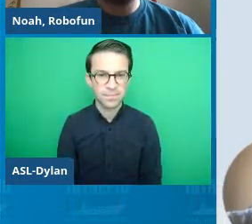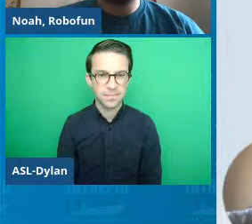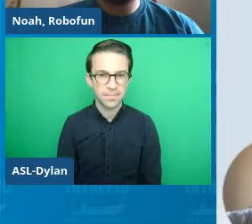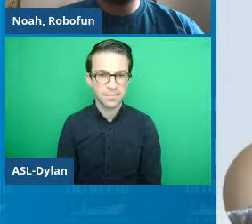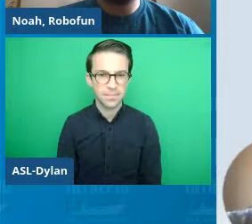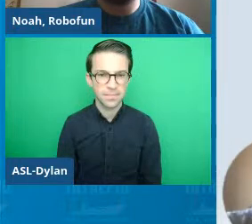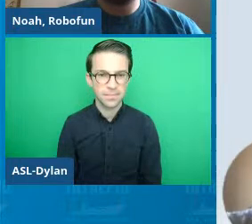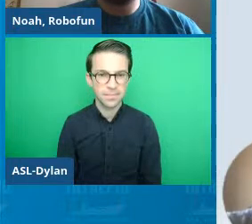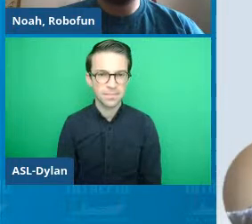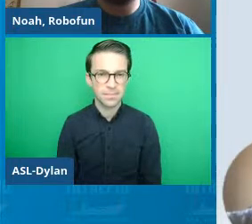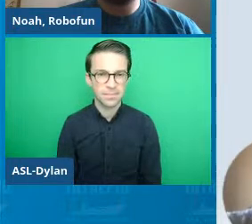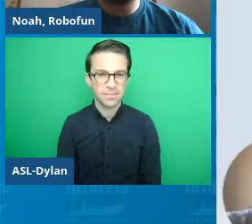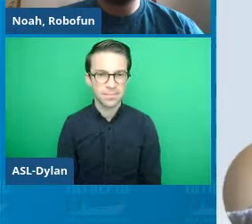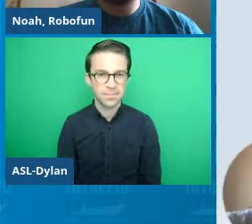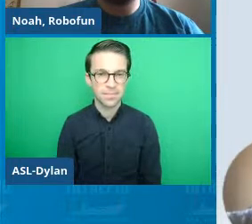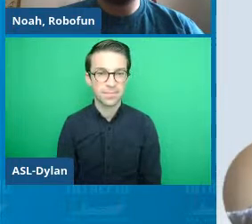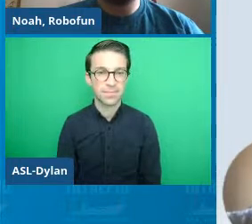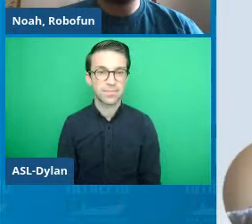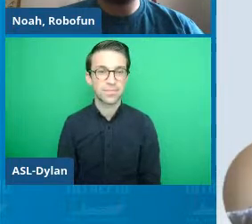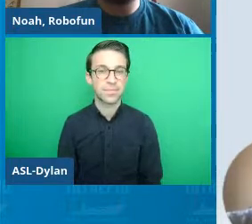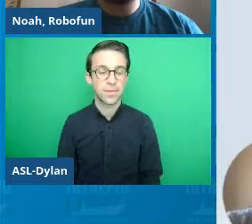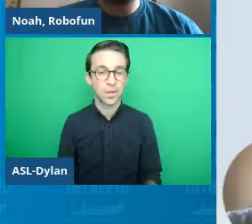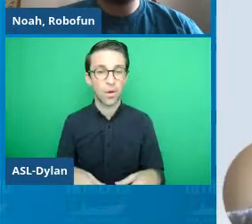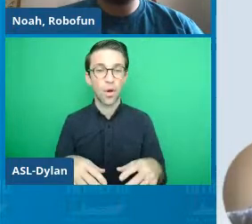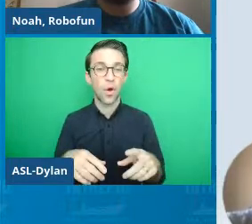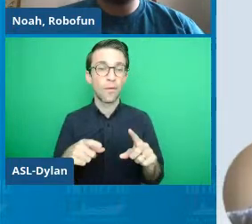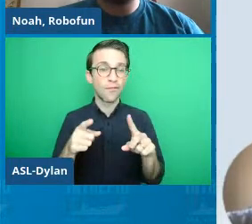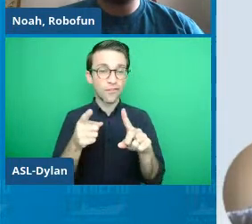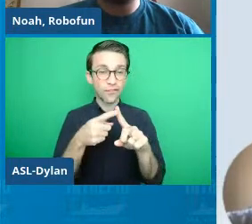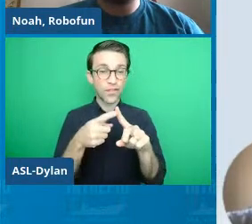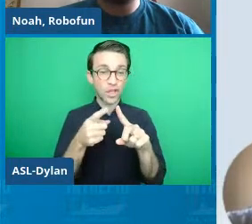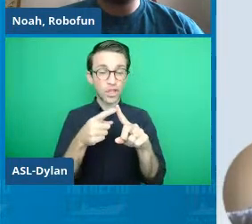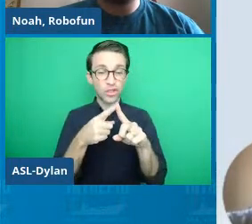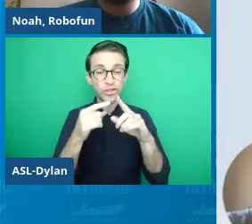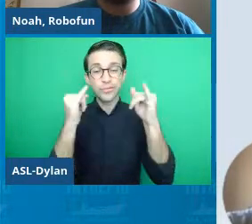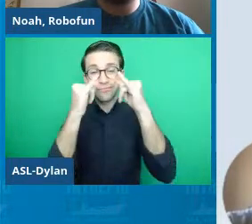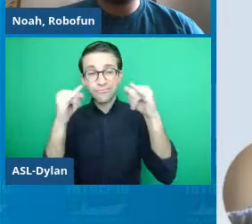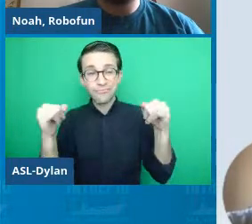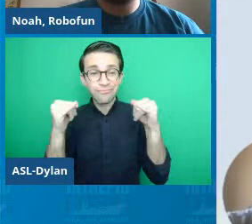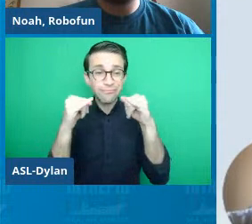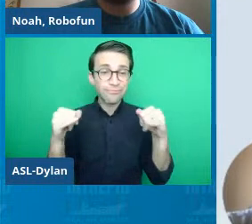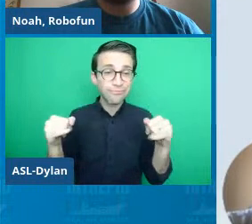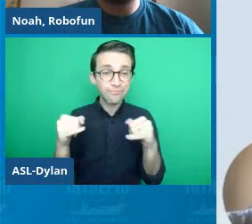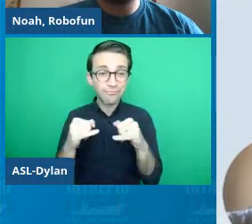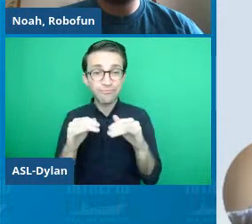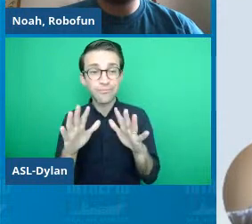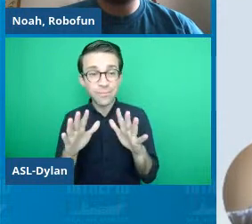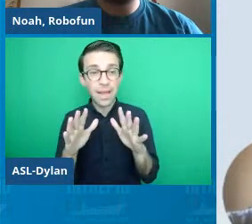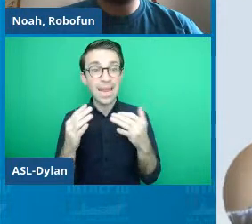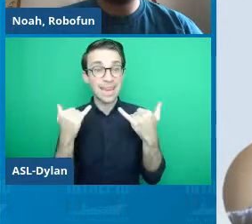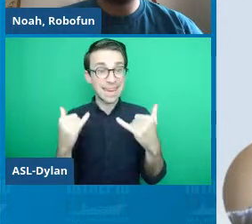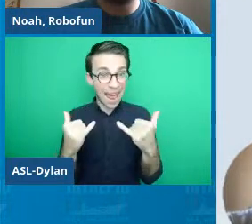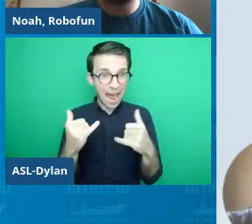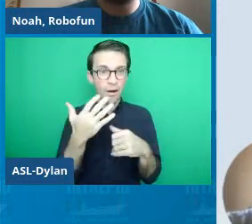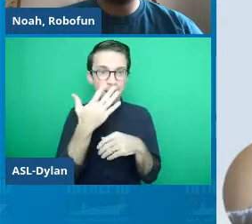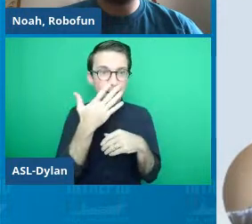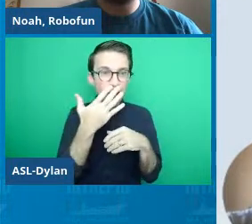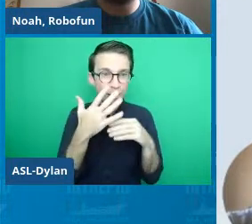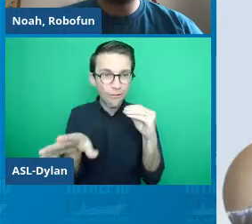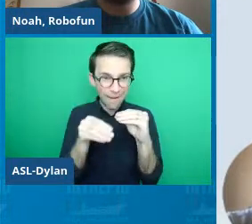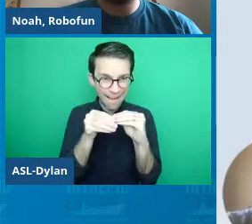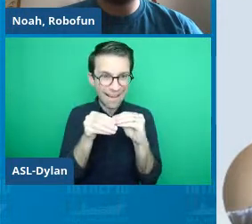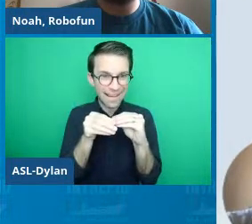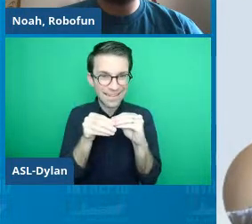Now, where this can get fun after I draw my lines is I'm going to grab this paint bucket, and I'm going to go up here, and I'm going to use this